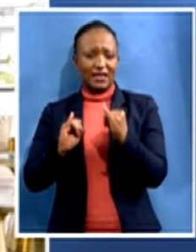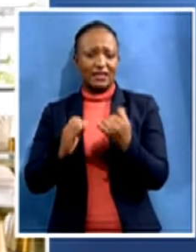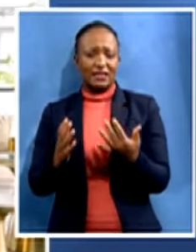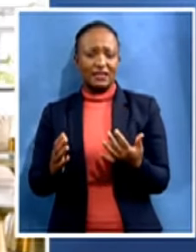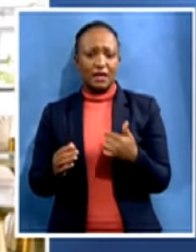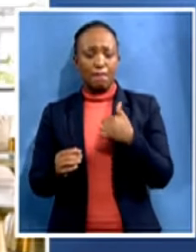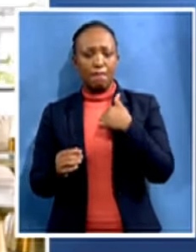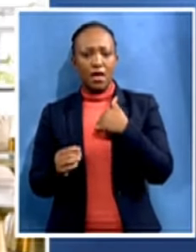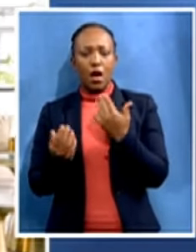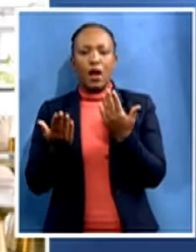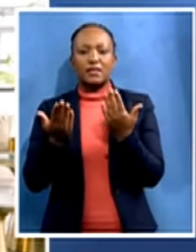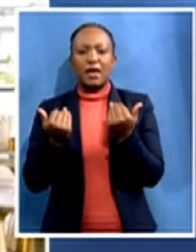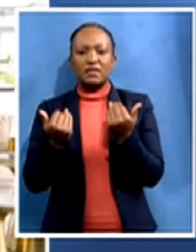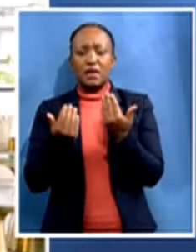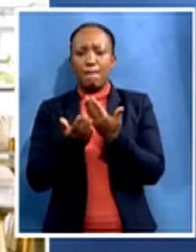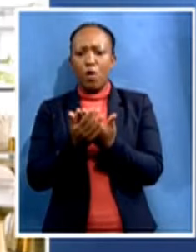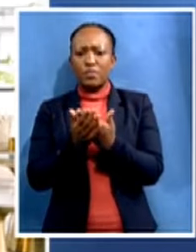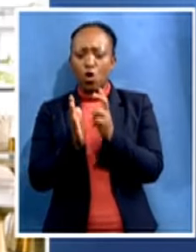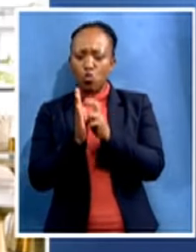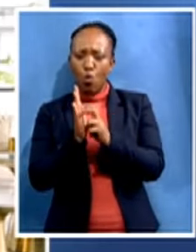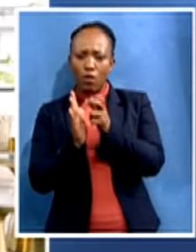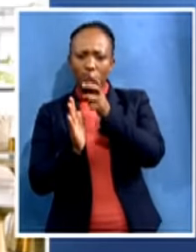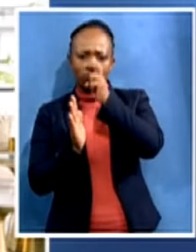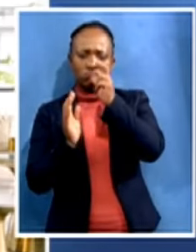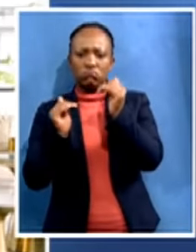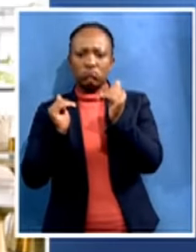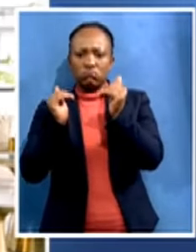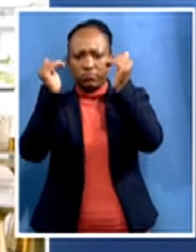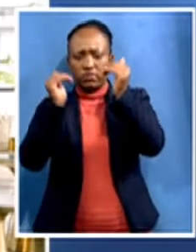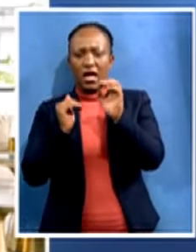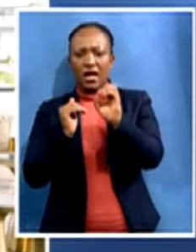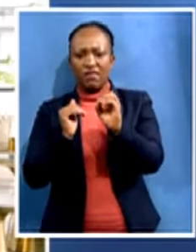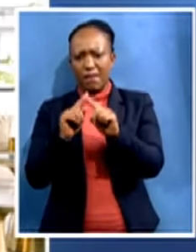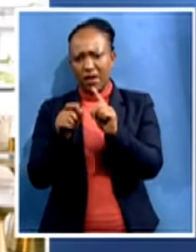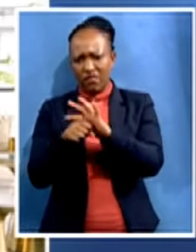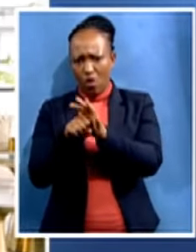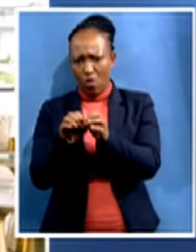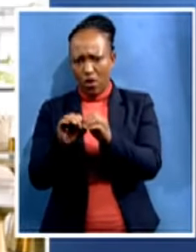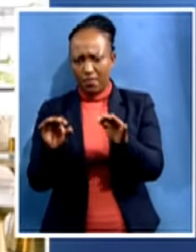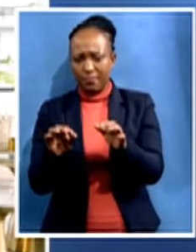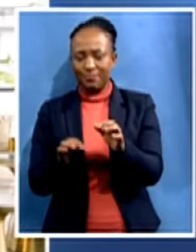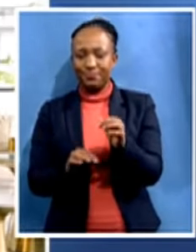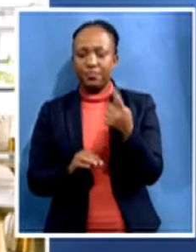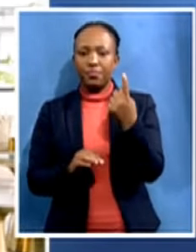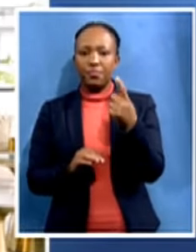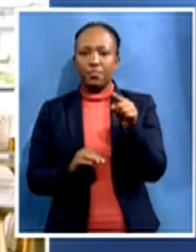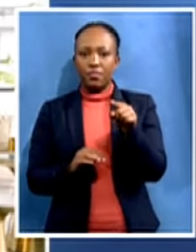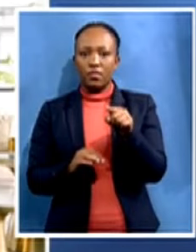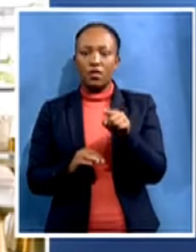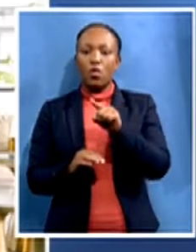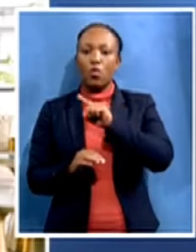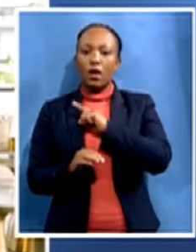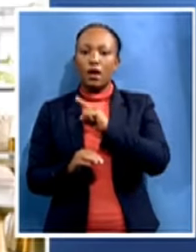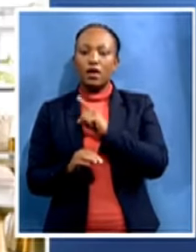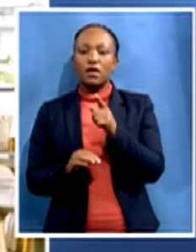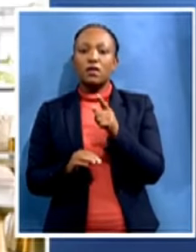the key drivers of the infection. And one of those is the consumption of alcohol. Because when people